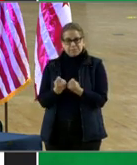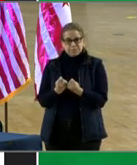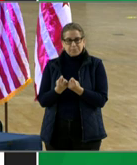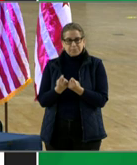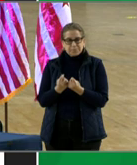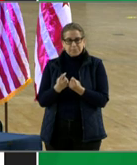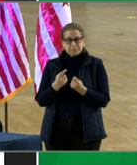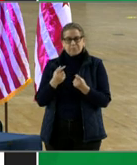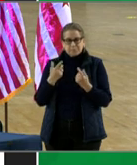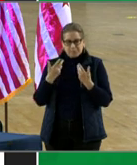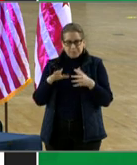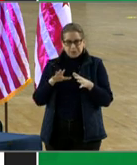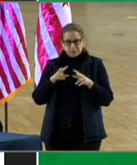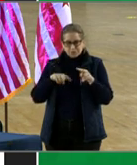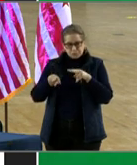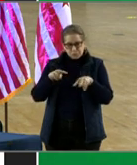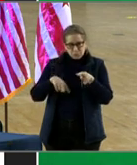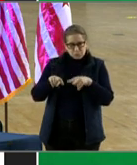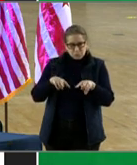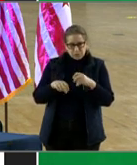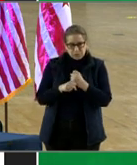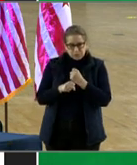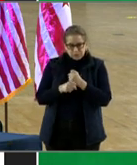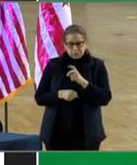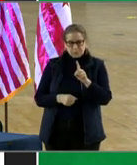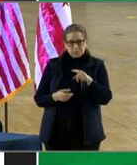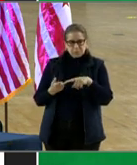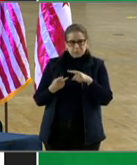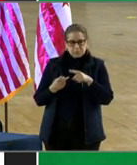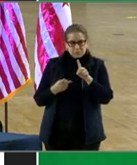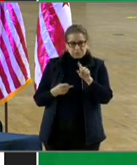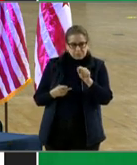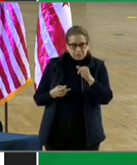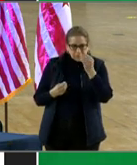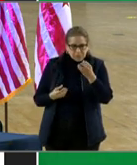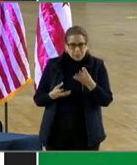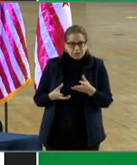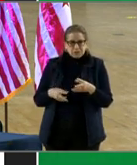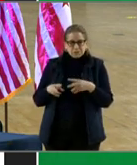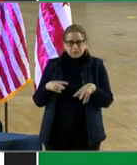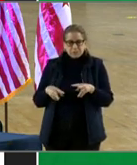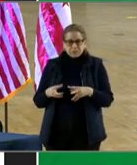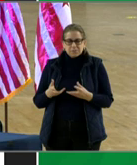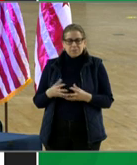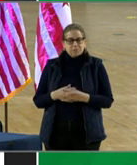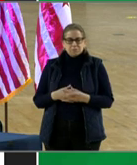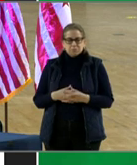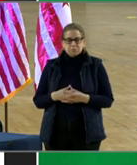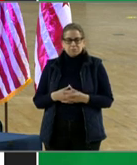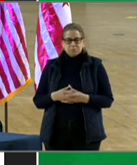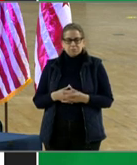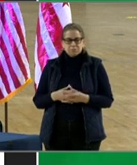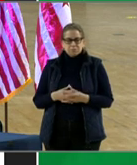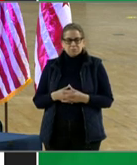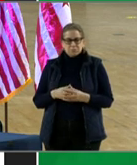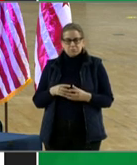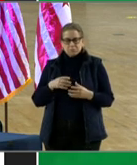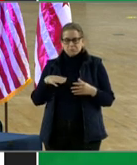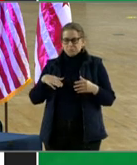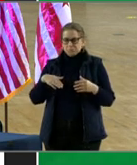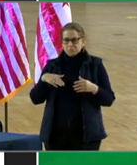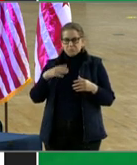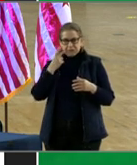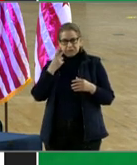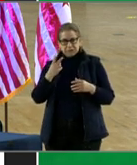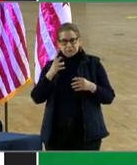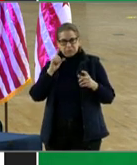data, and they do not see anything remarkable about the ward representations there. And as